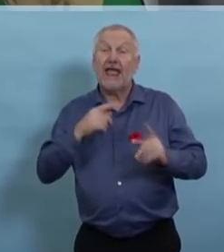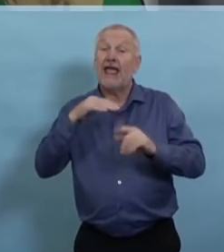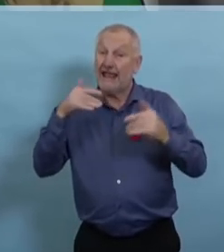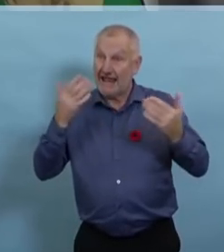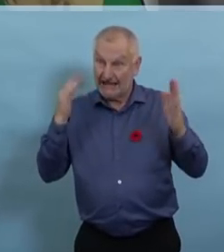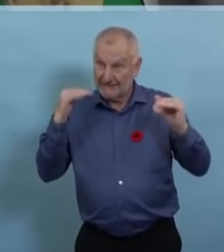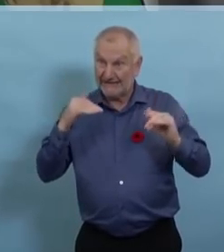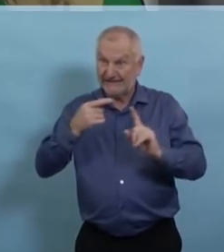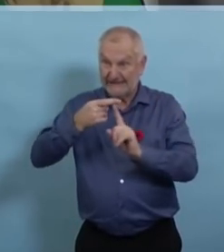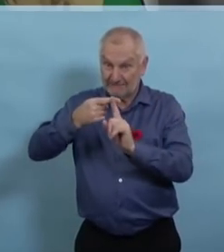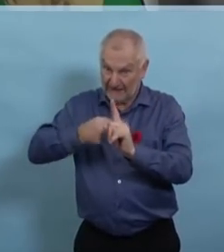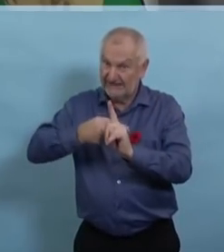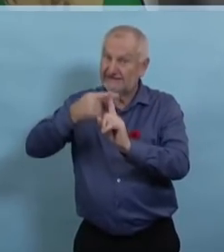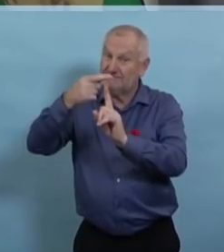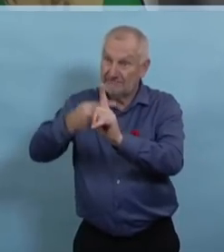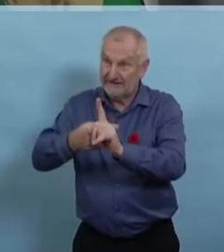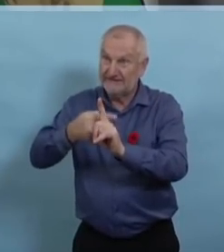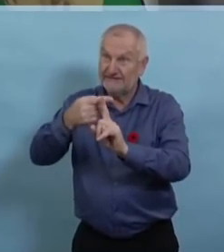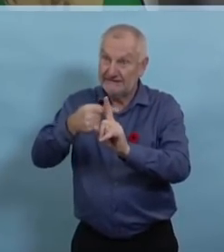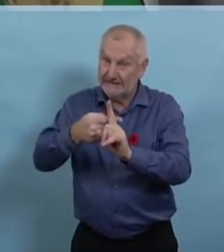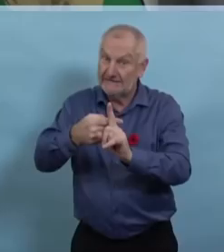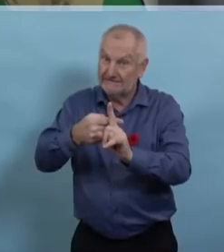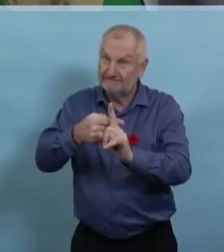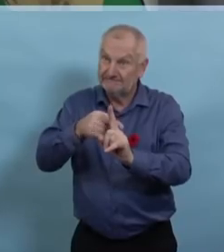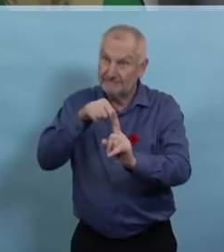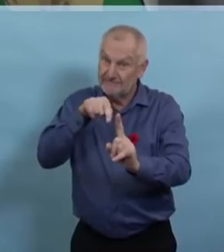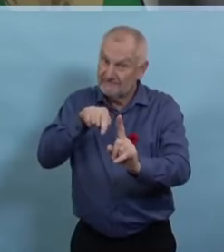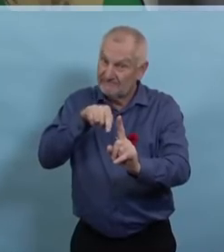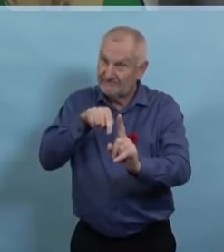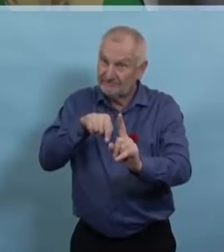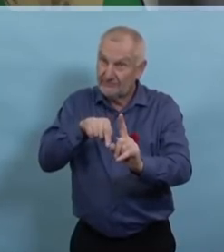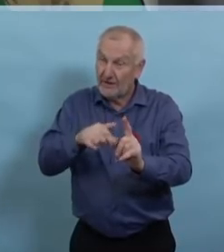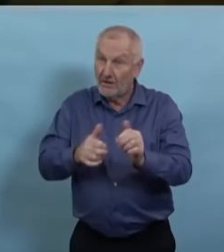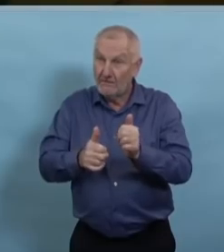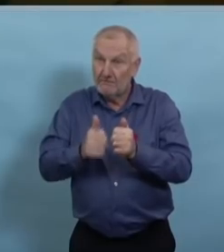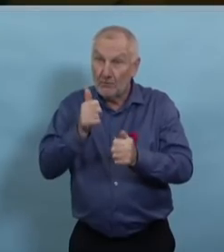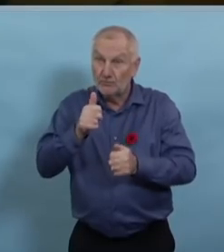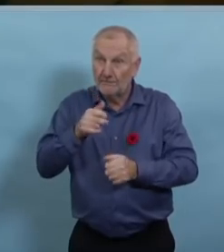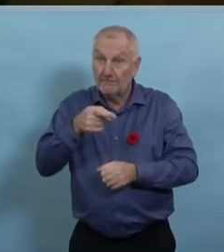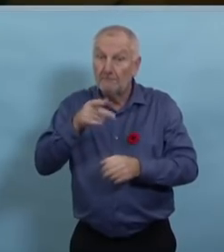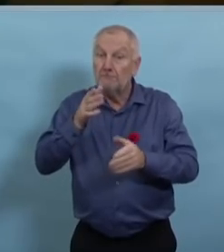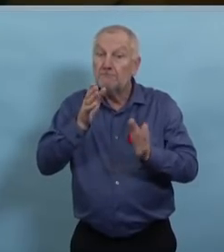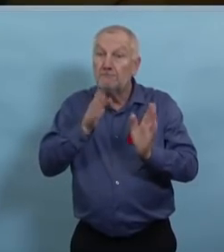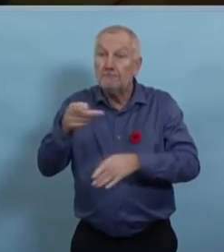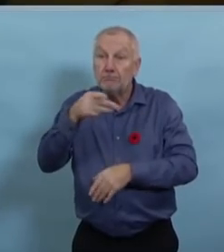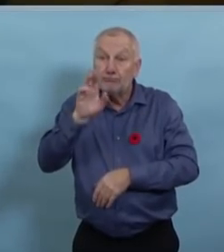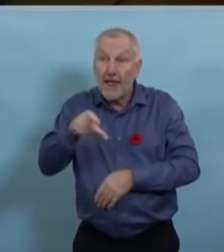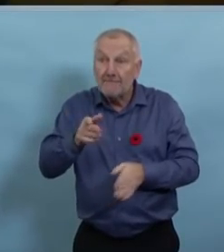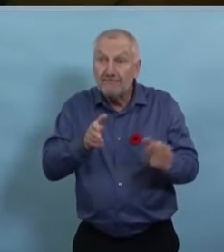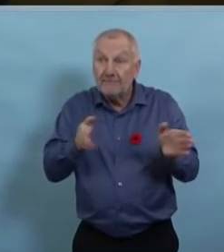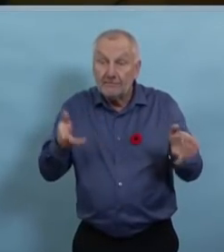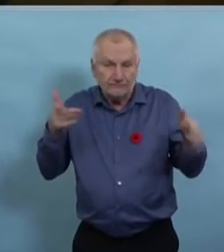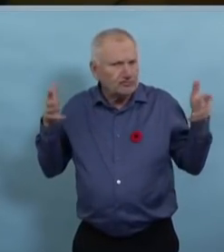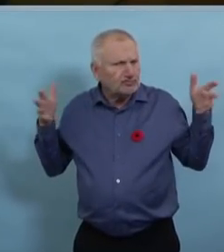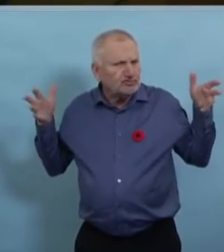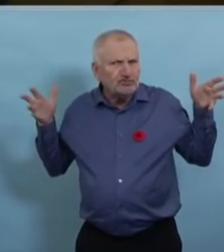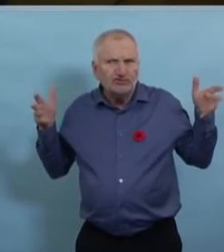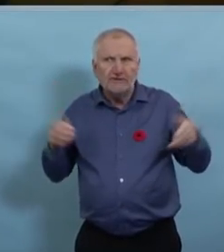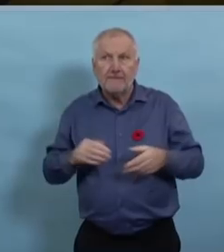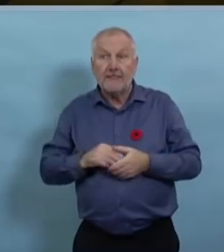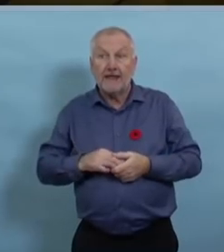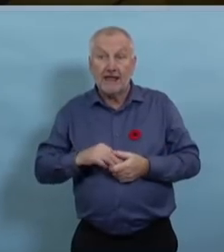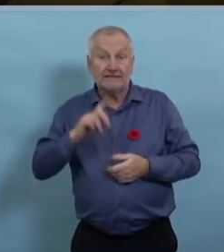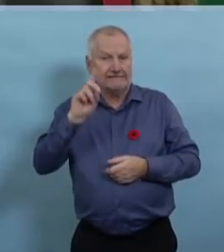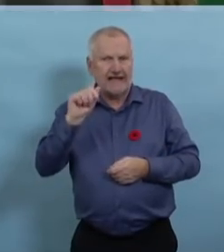again, because much of the preparatory work has already happened. But Dana, do you want to provide more details? Yeah, I mean, it's already actively underway. So we have several school divisions that